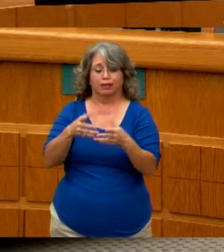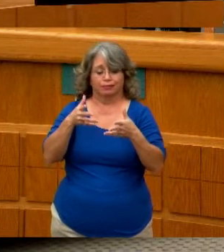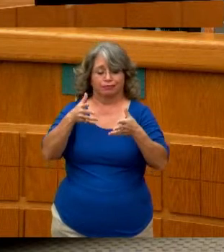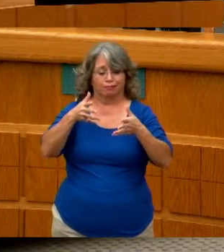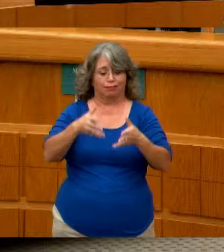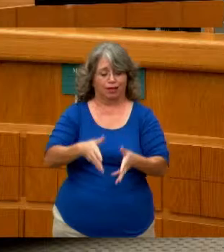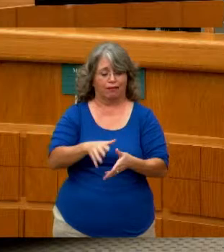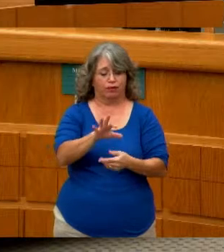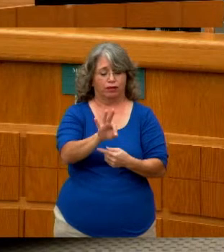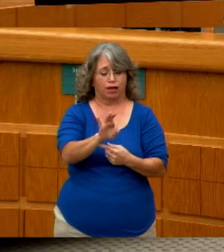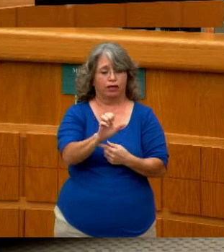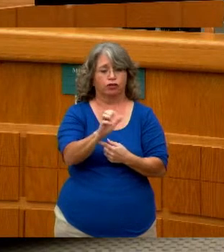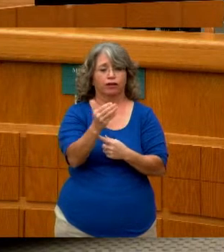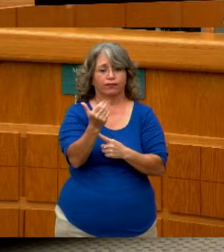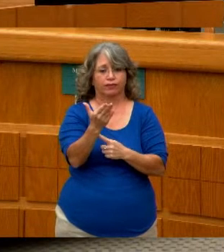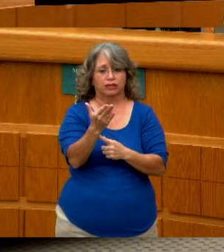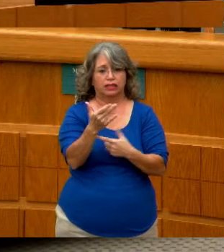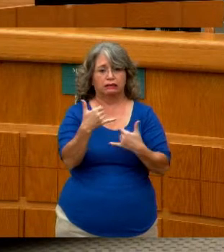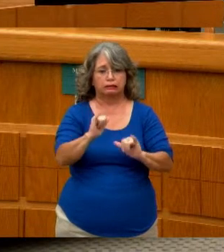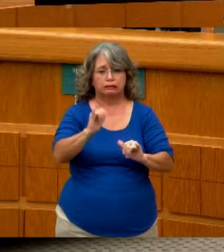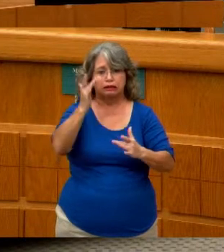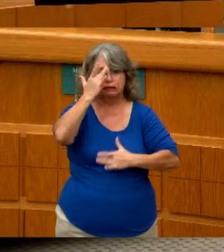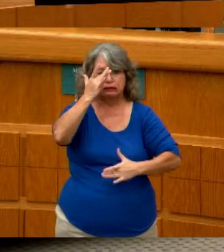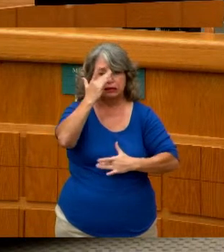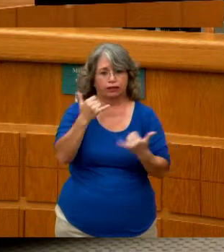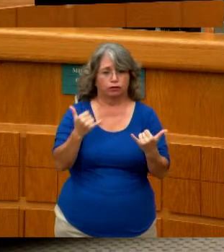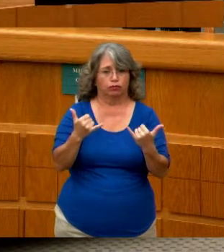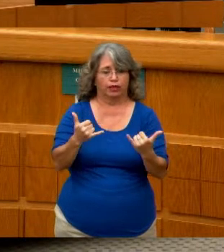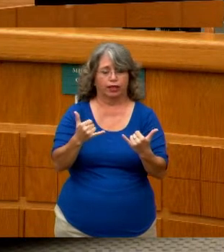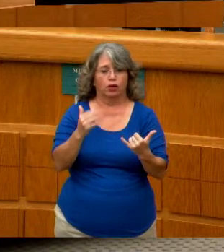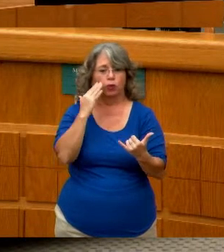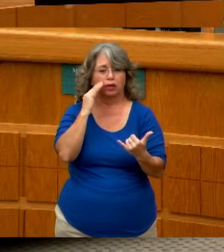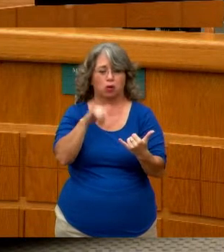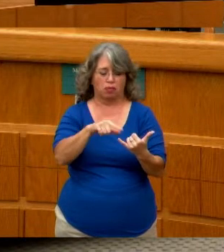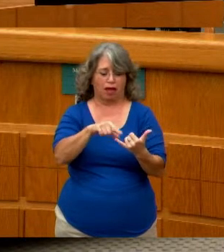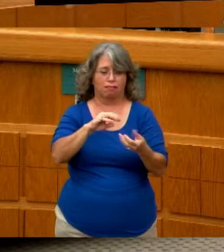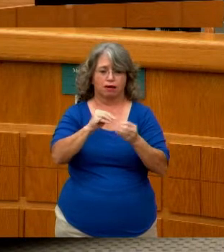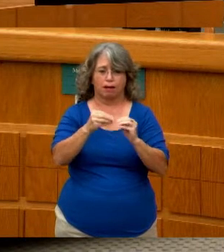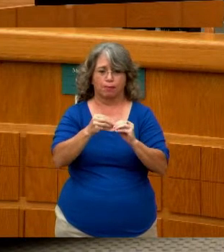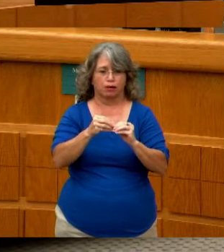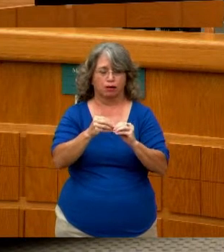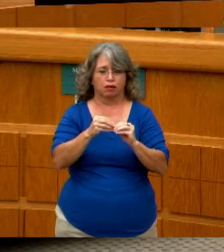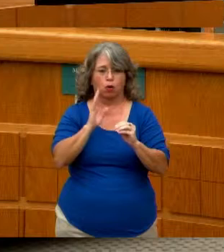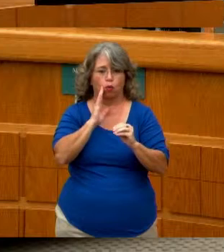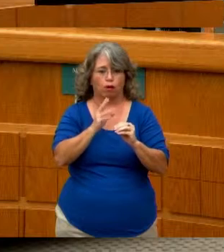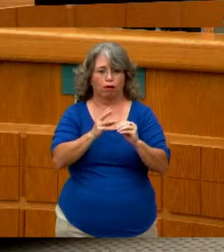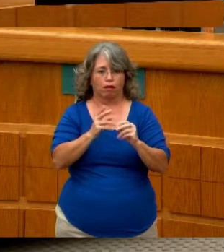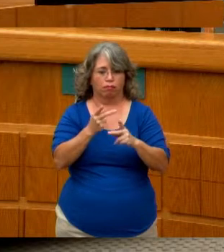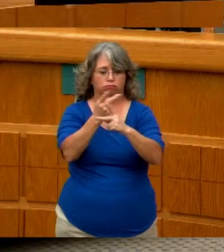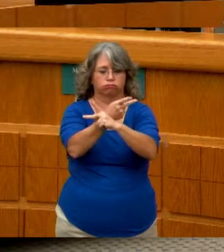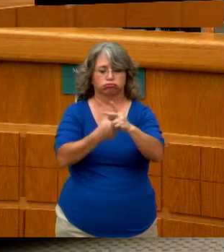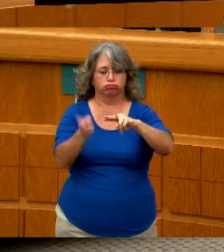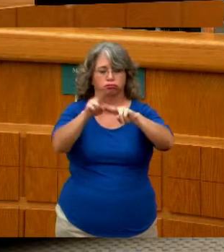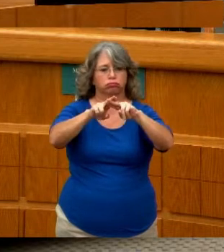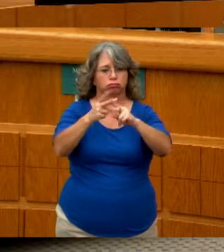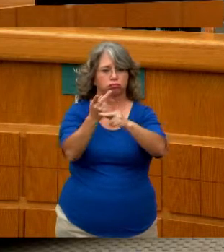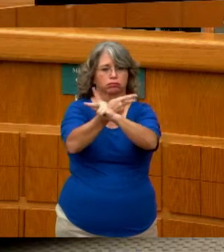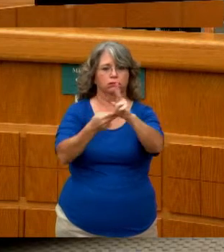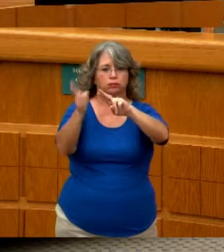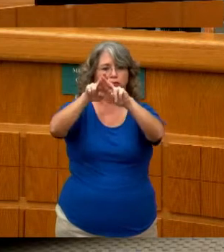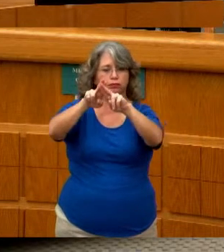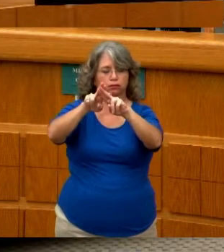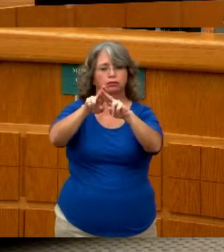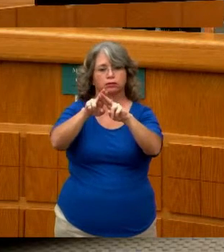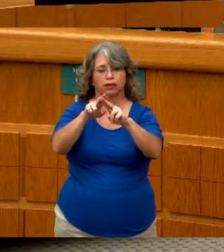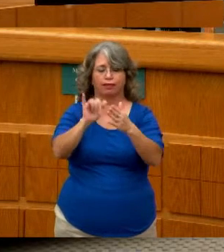20,957 that have recovered, but we still have 915 that are active cases. And we know that this number